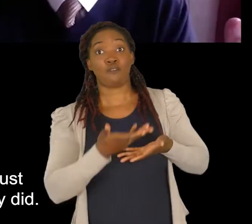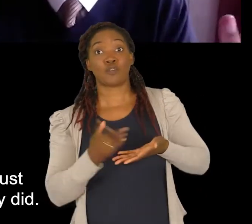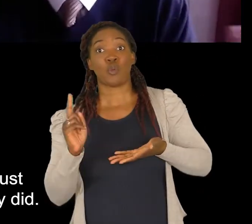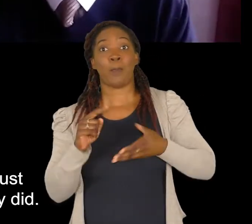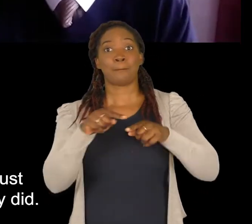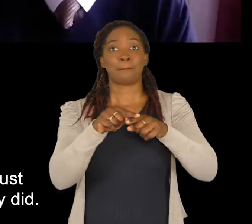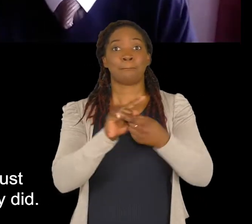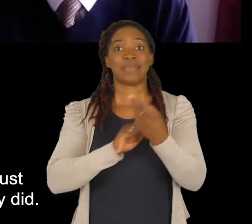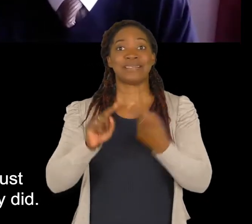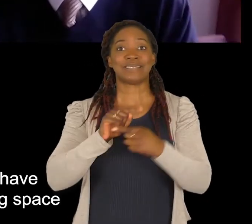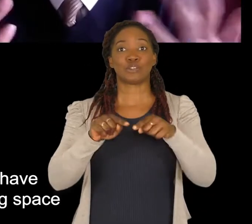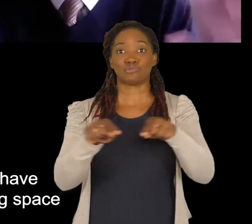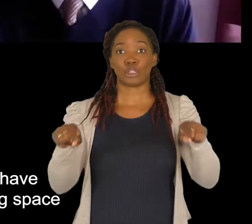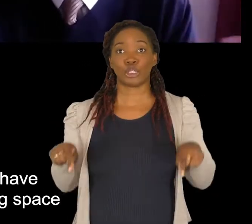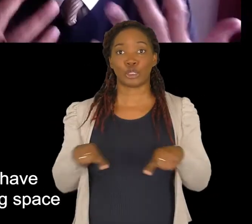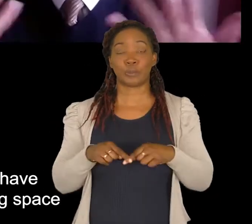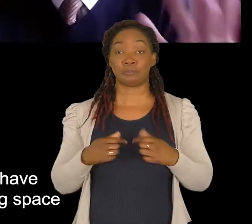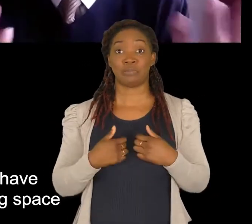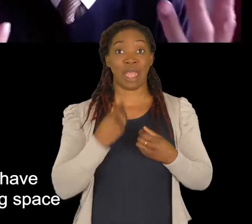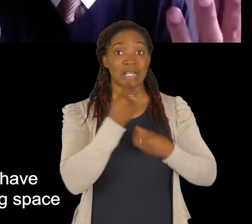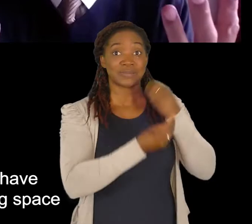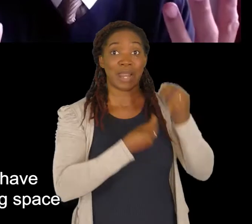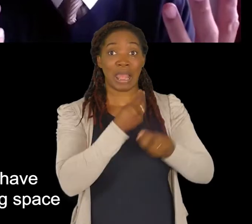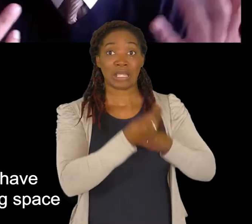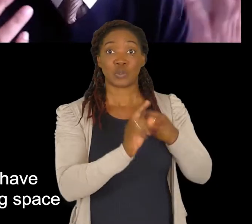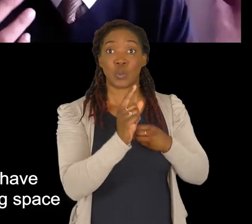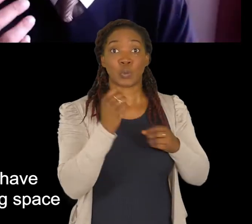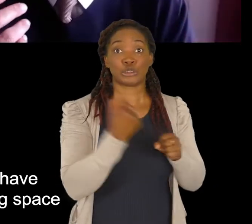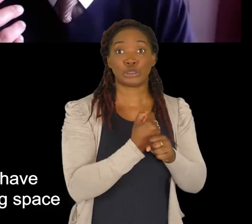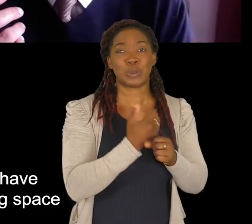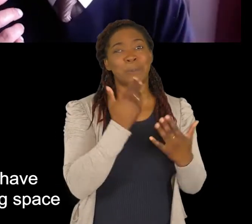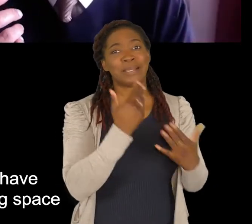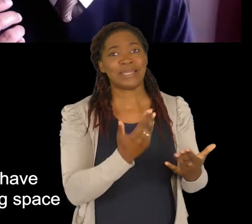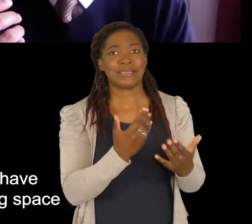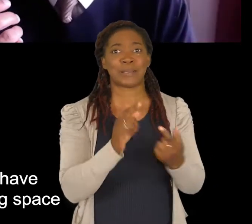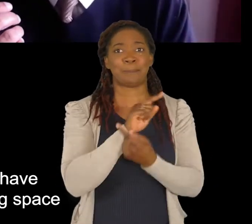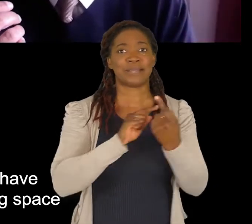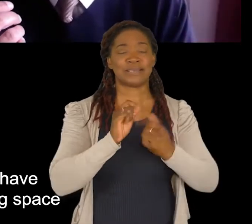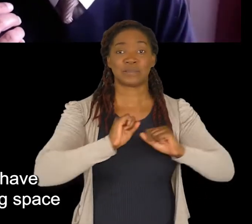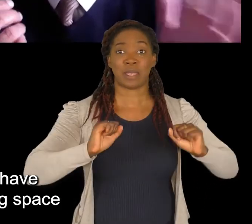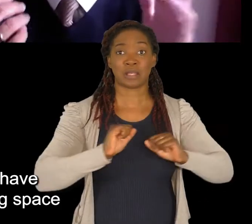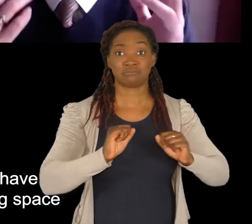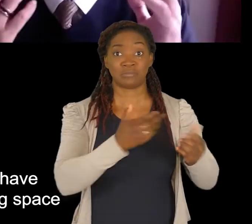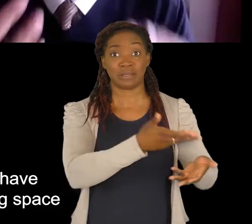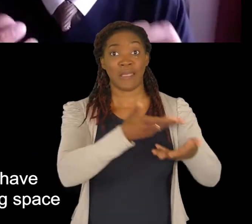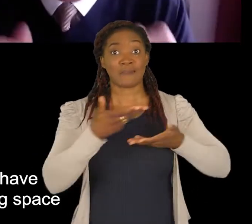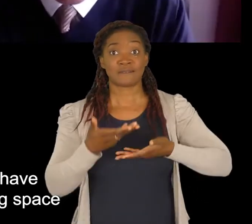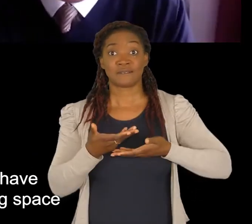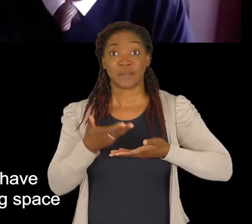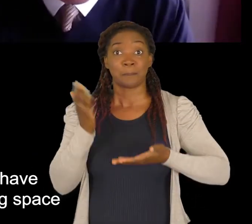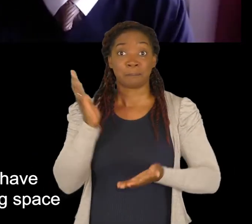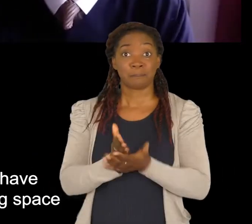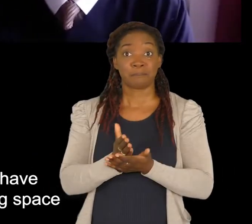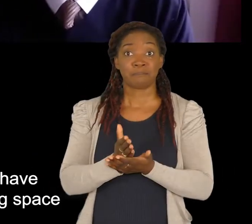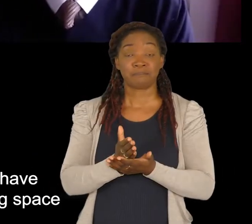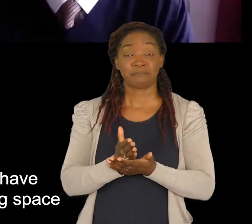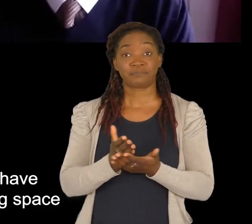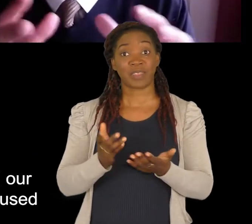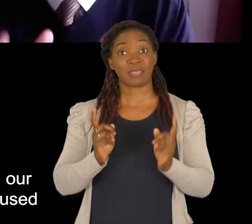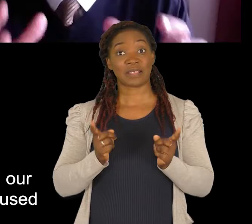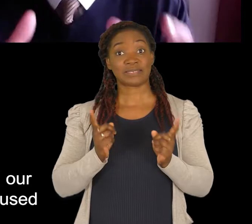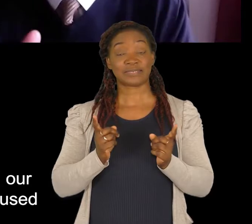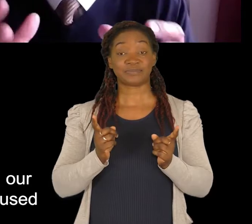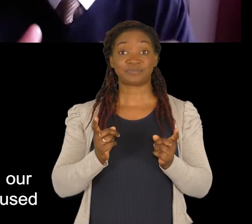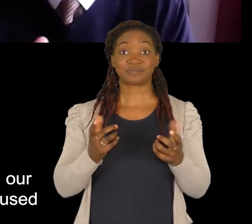rooms, Rosa. That's all they did. I told them what Kaleidoscope do. Could we have some meeting space? And they gave us meeting